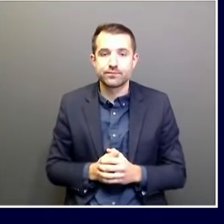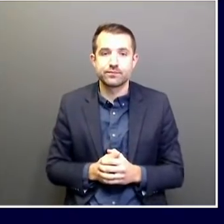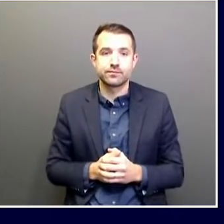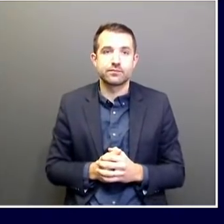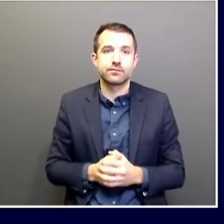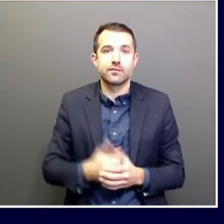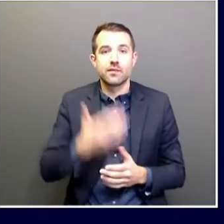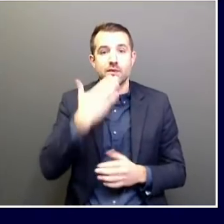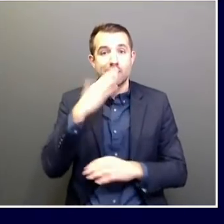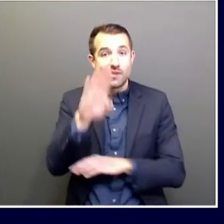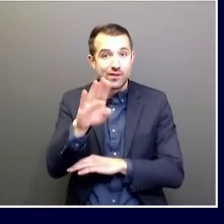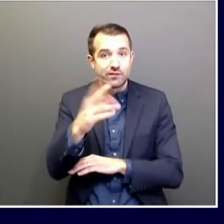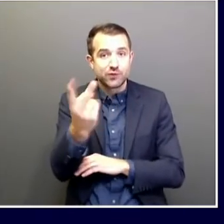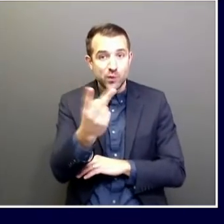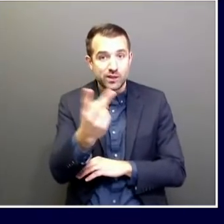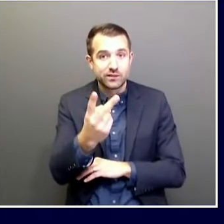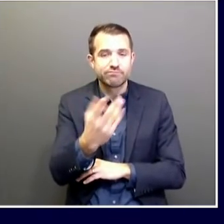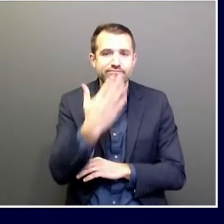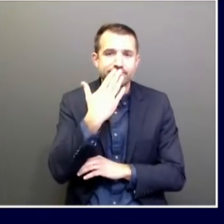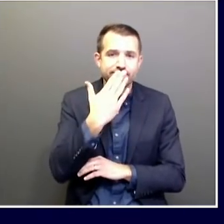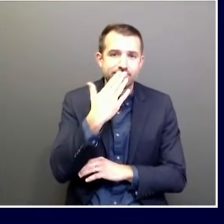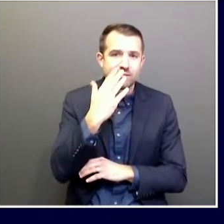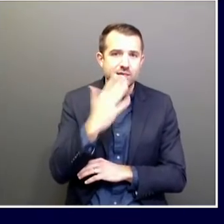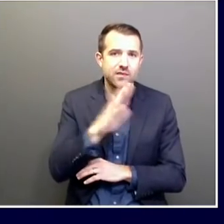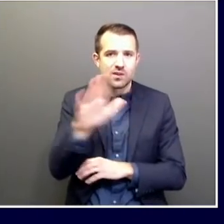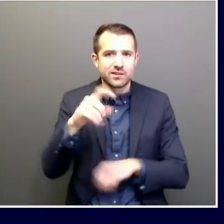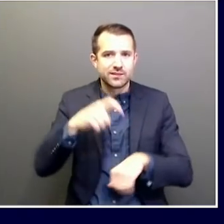Shah, Commissioner Lambert. Thanks for taking the time, as always.